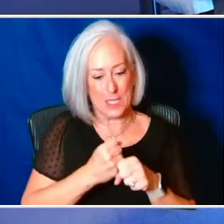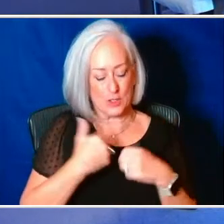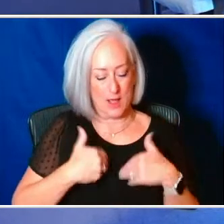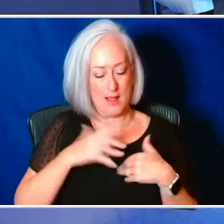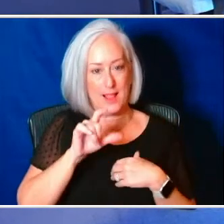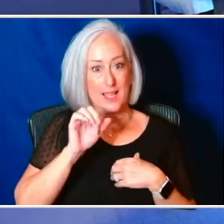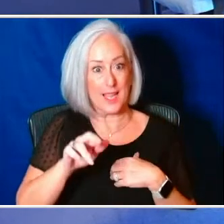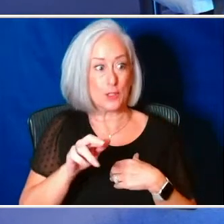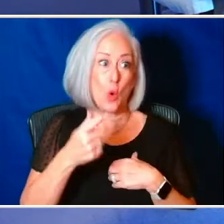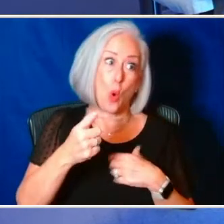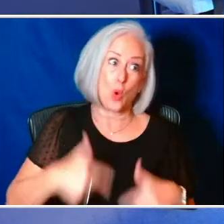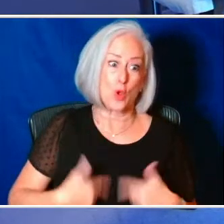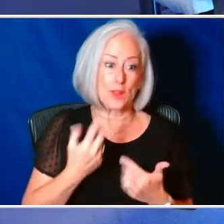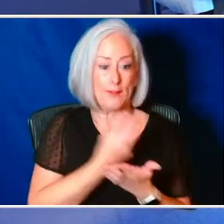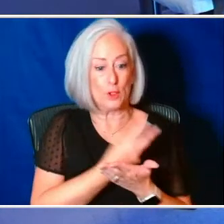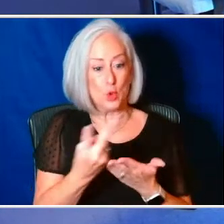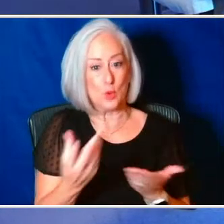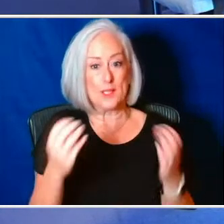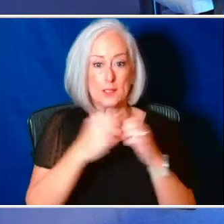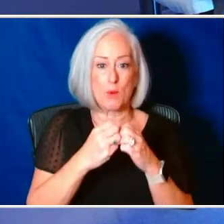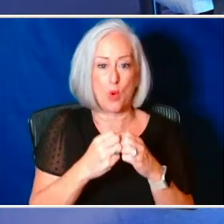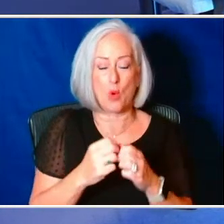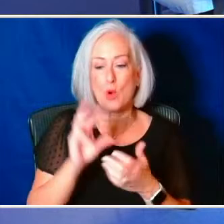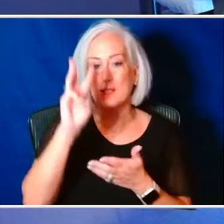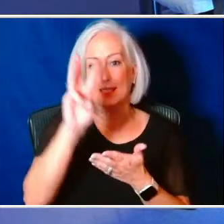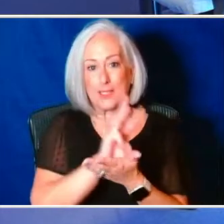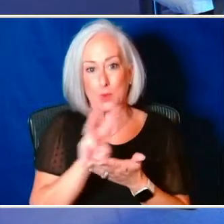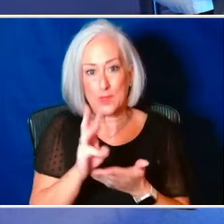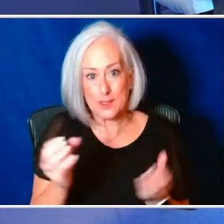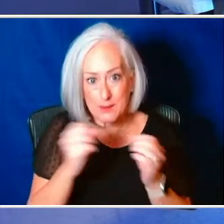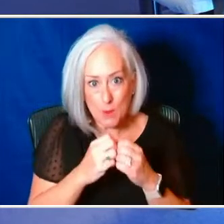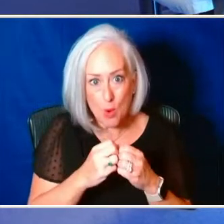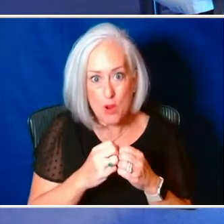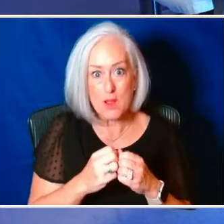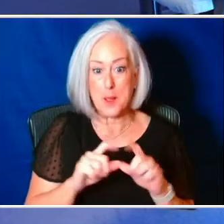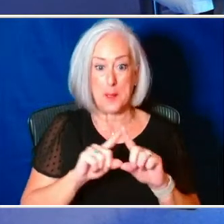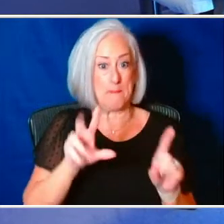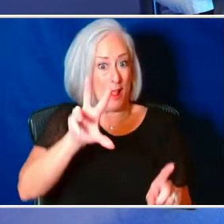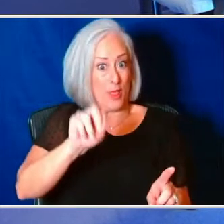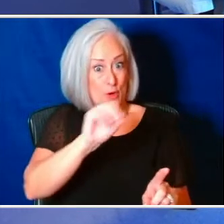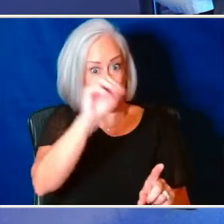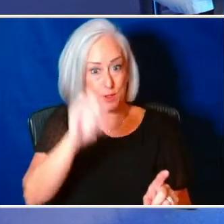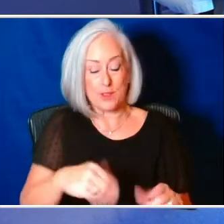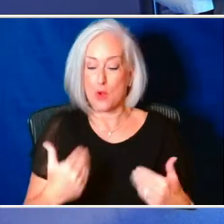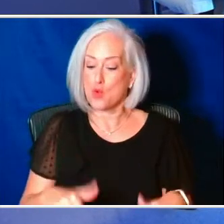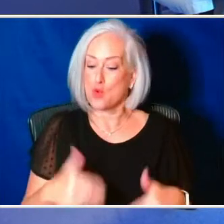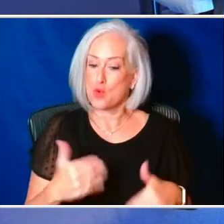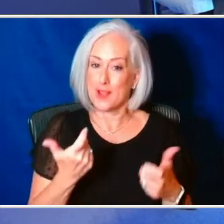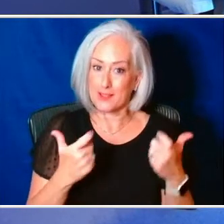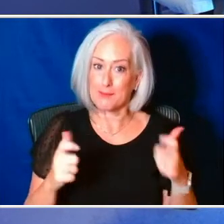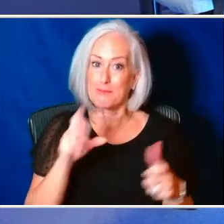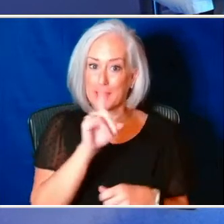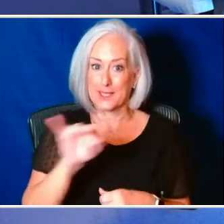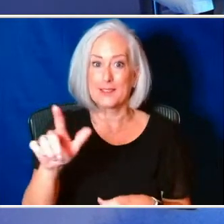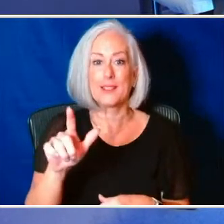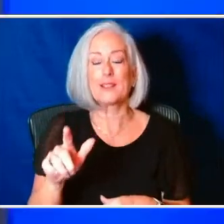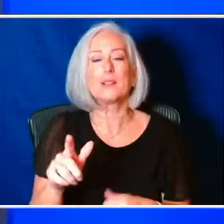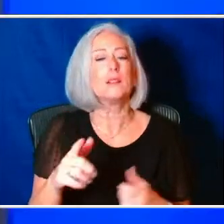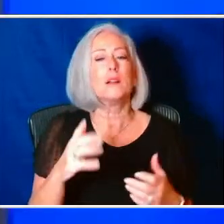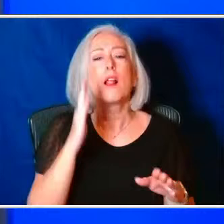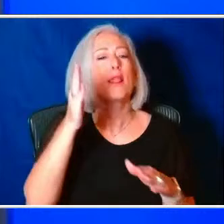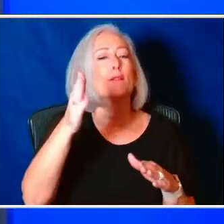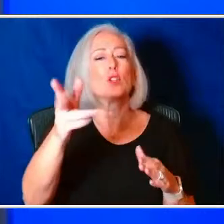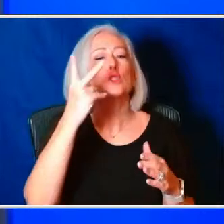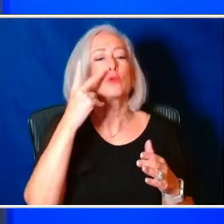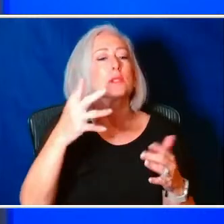6 weeks or 3 months longer. Now, 30%, that's a bigger deal. We're starting to see some progress. What's the future hold? So I think there's a lot